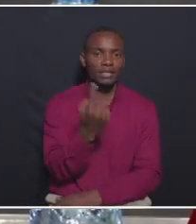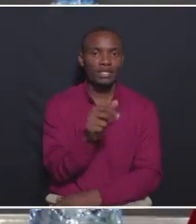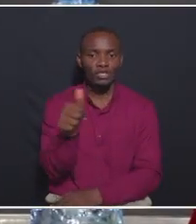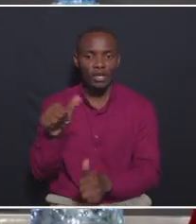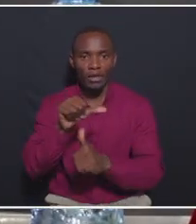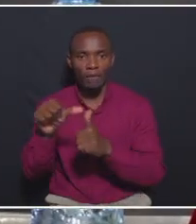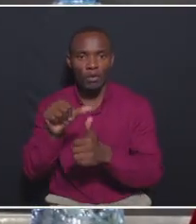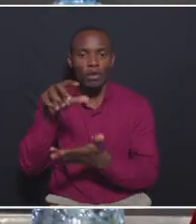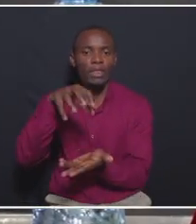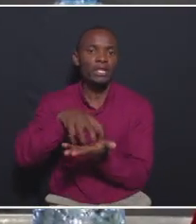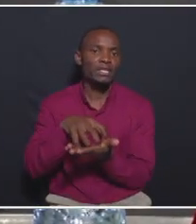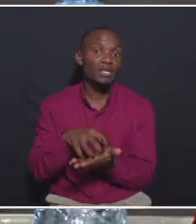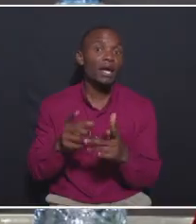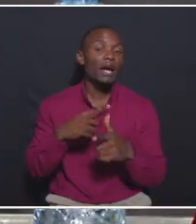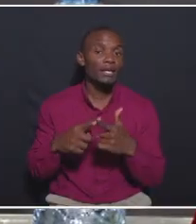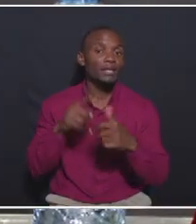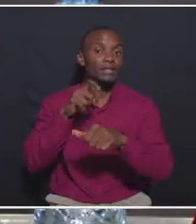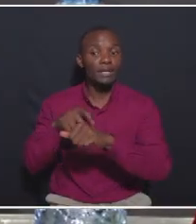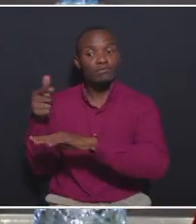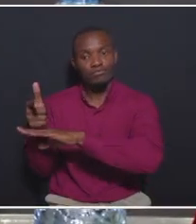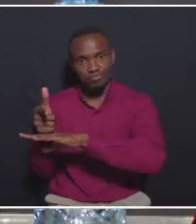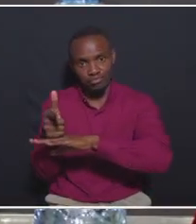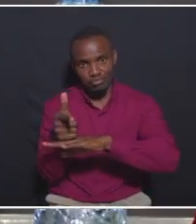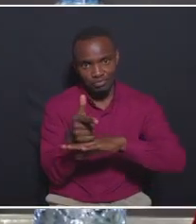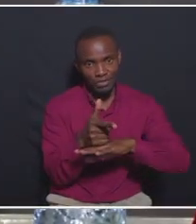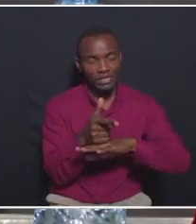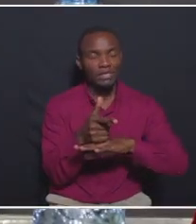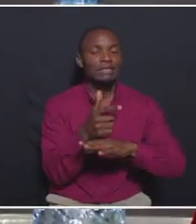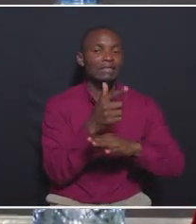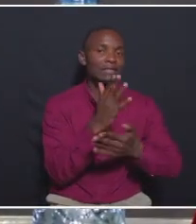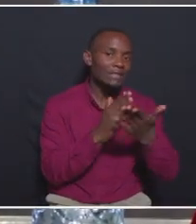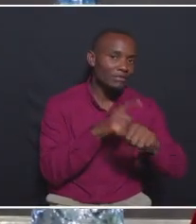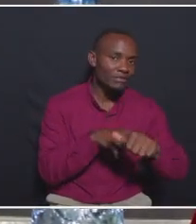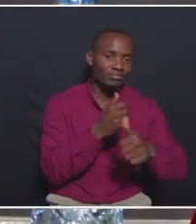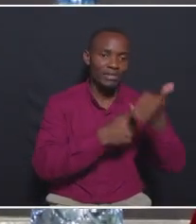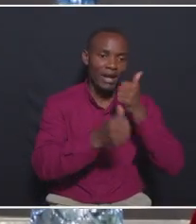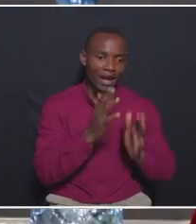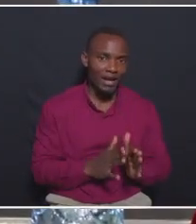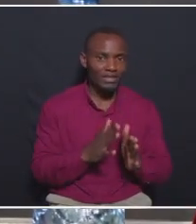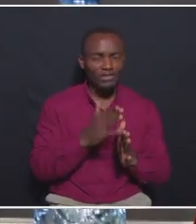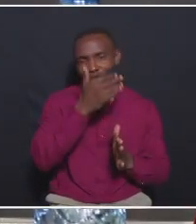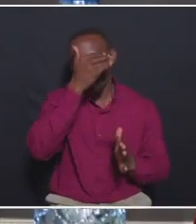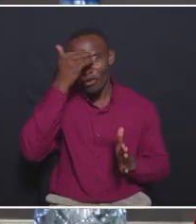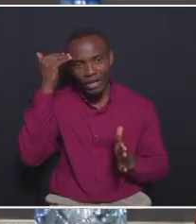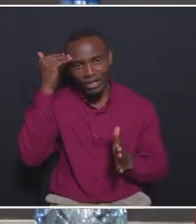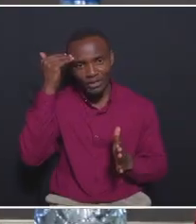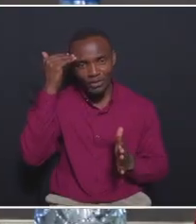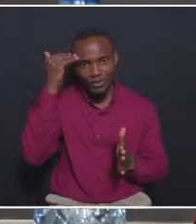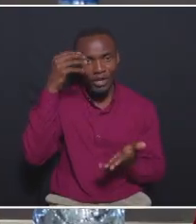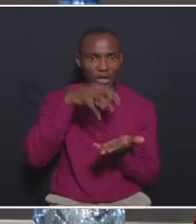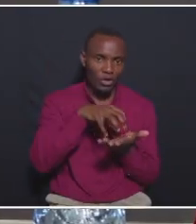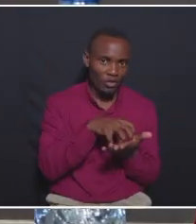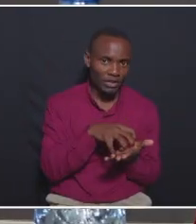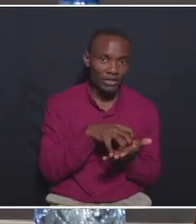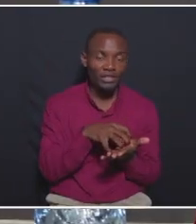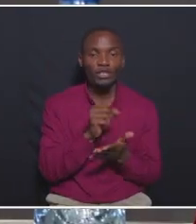to do. And then when you're on set, actors can sometimes forget the context of the scene. So you just remind them like, hey, this